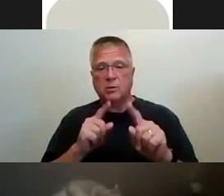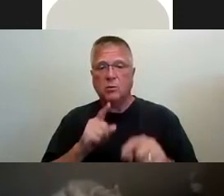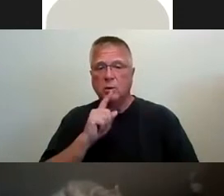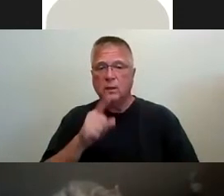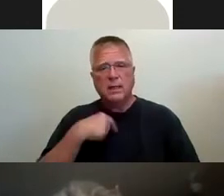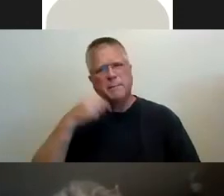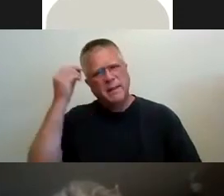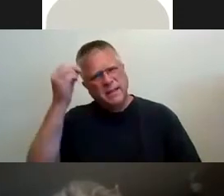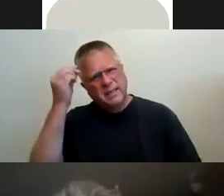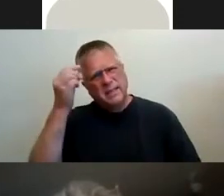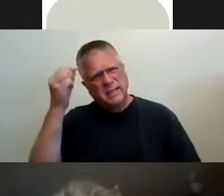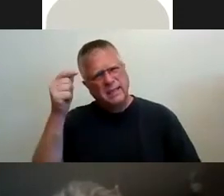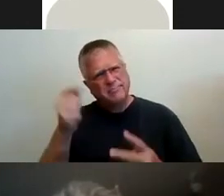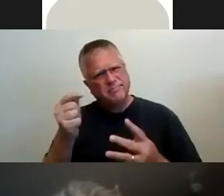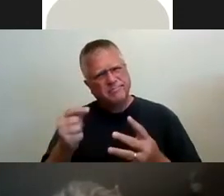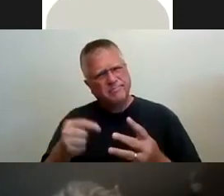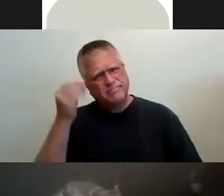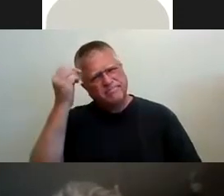thinking about this.